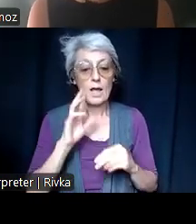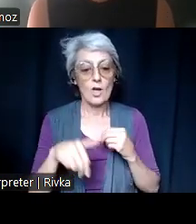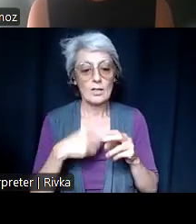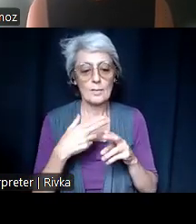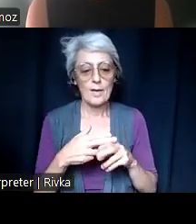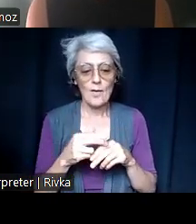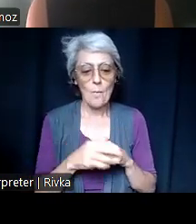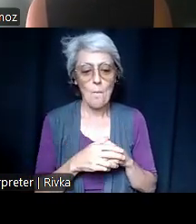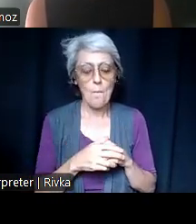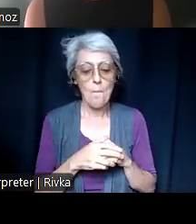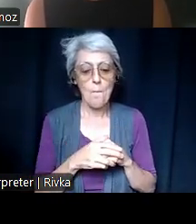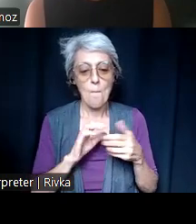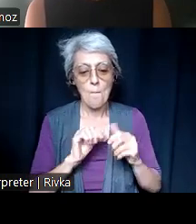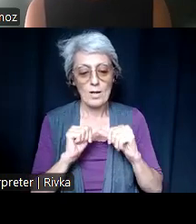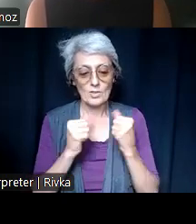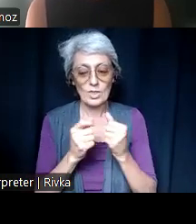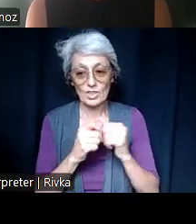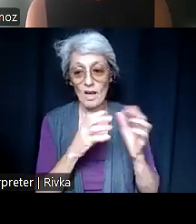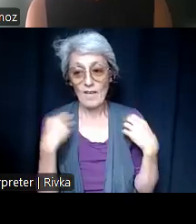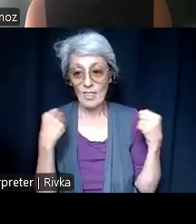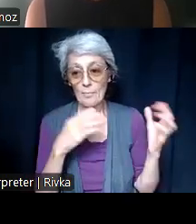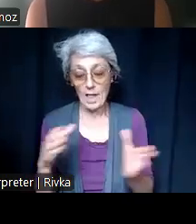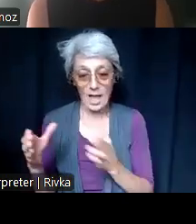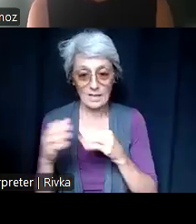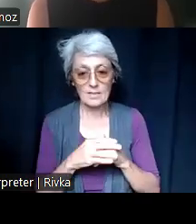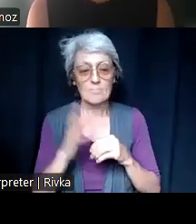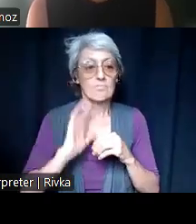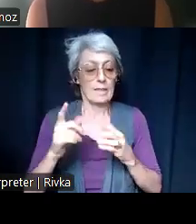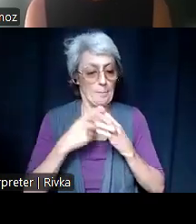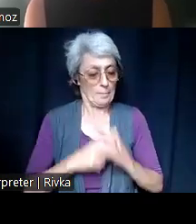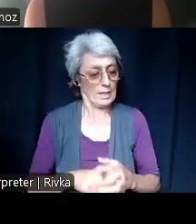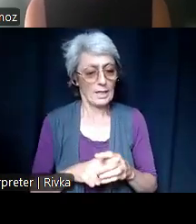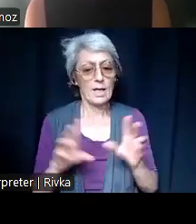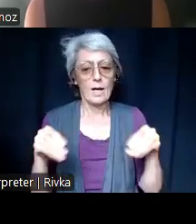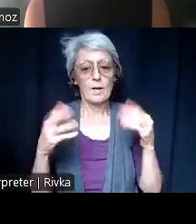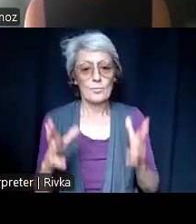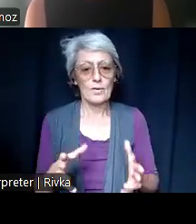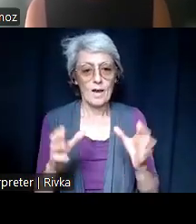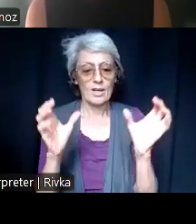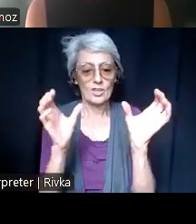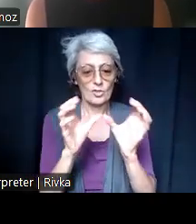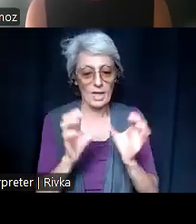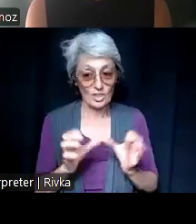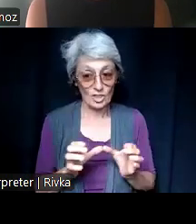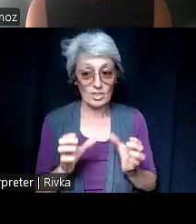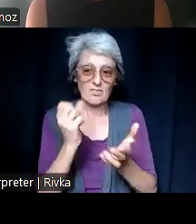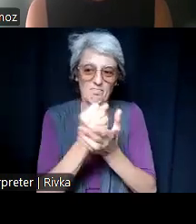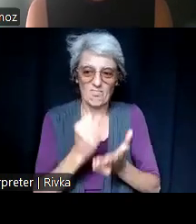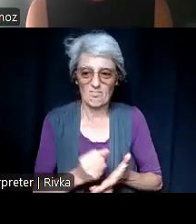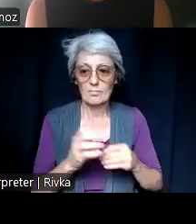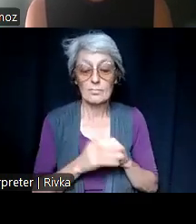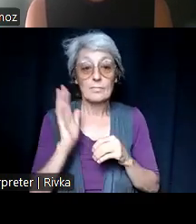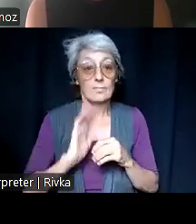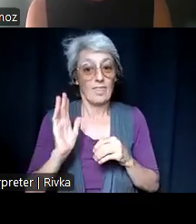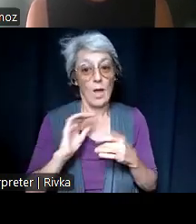of Health Plans, one of the early things that they did was the provider credentialing, just because that was an initial